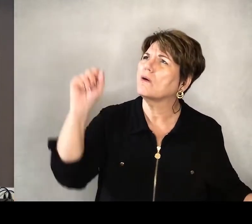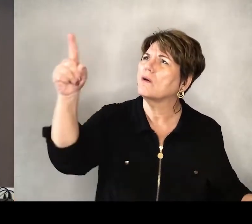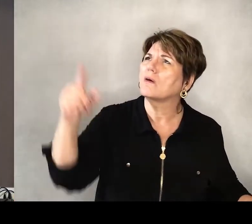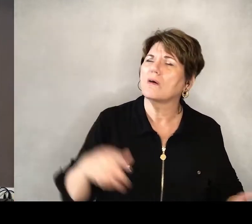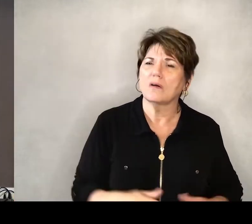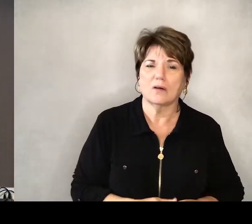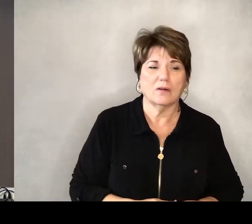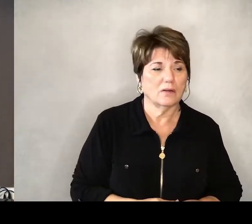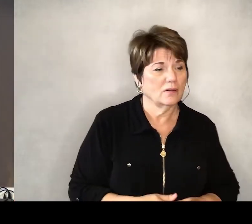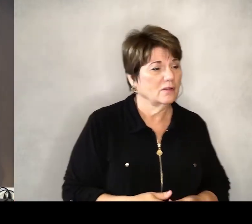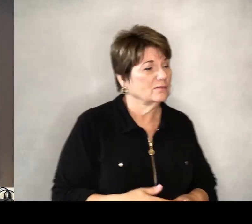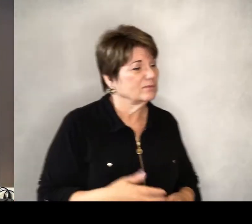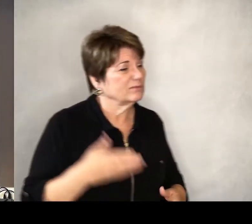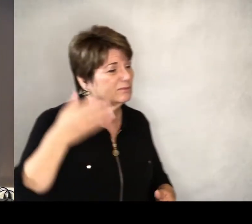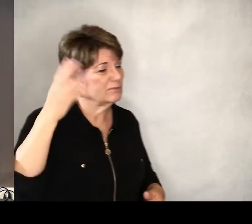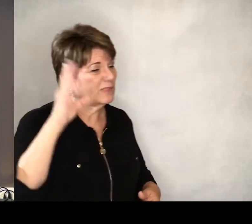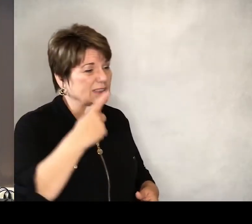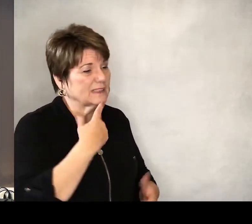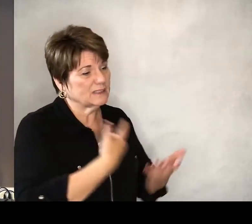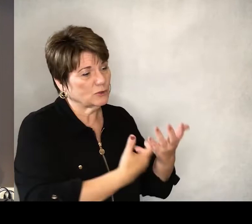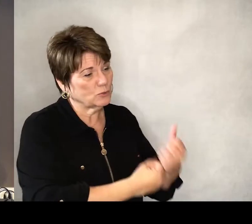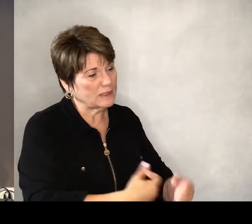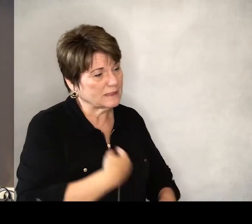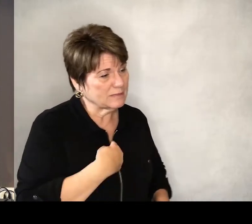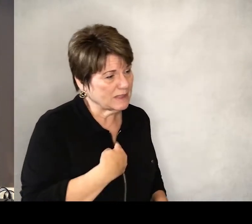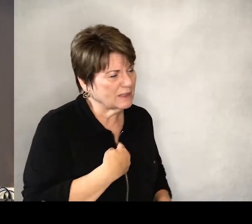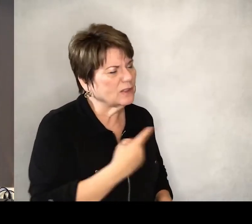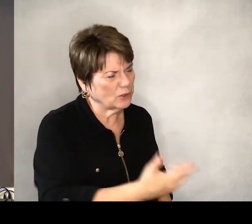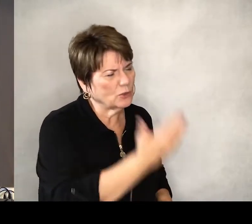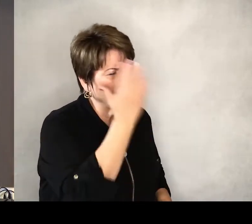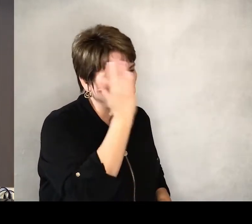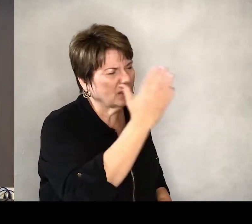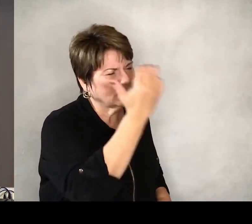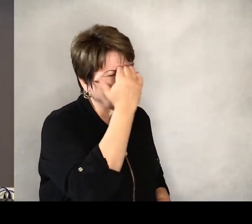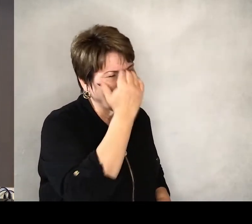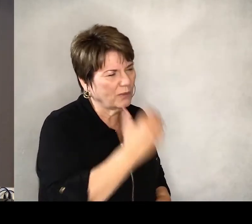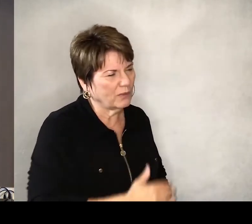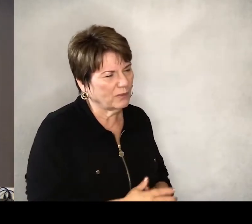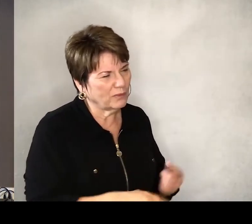And he responds by simply saying, "Trust me, you'll know."